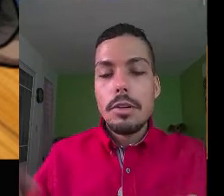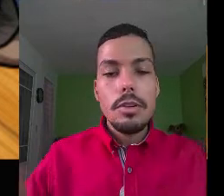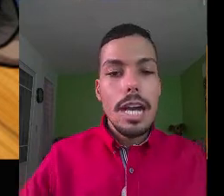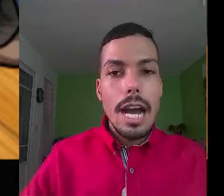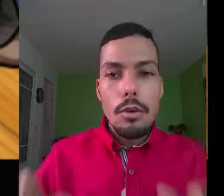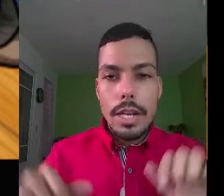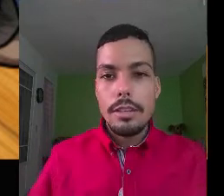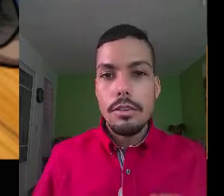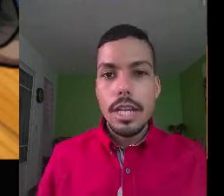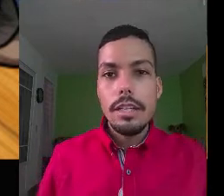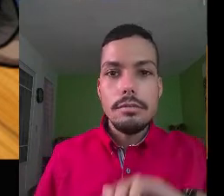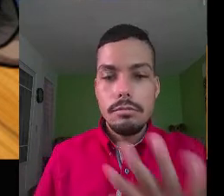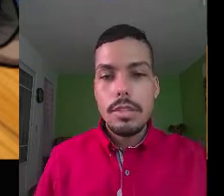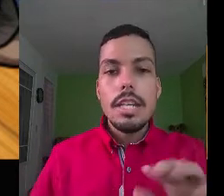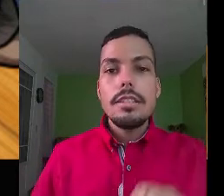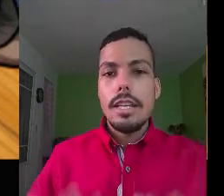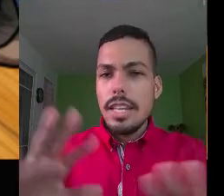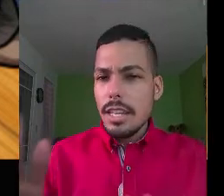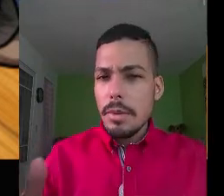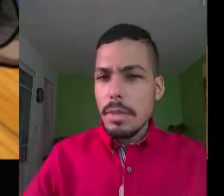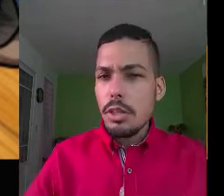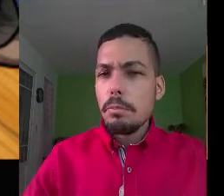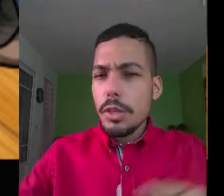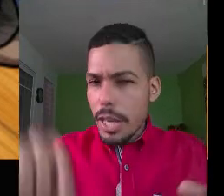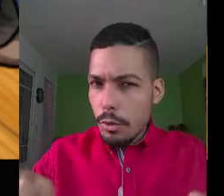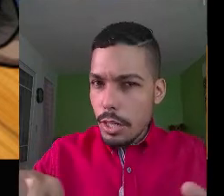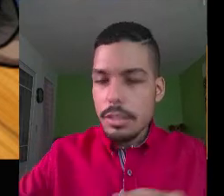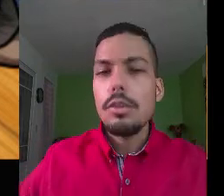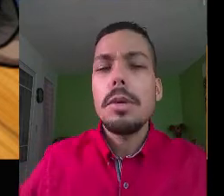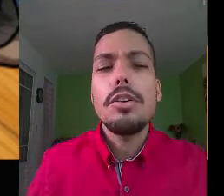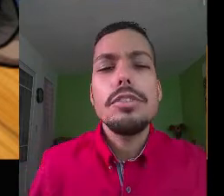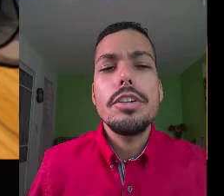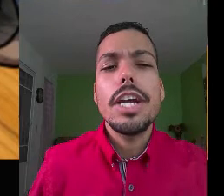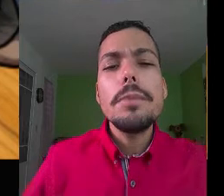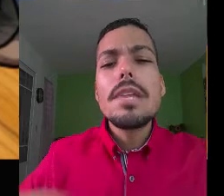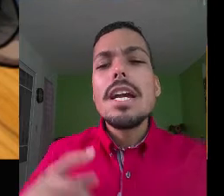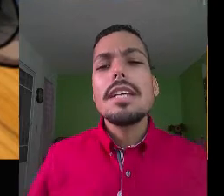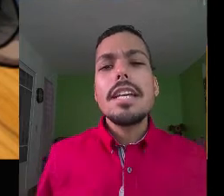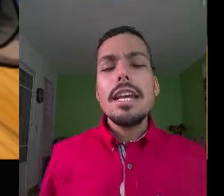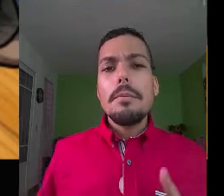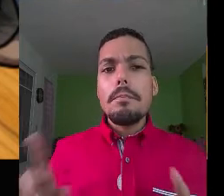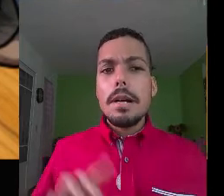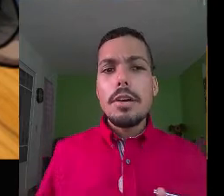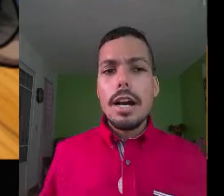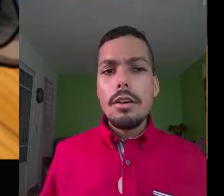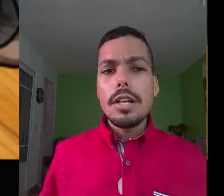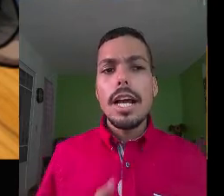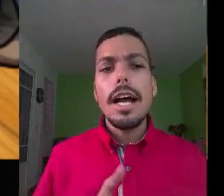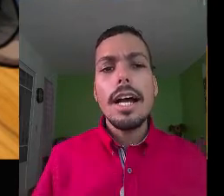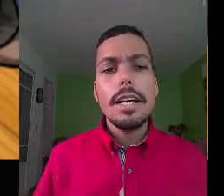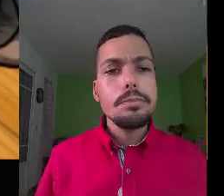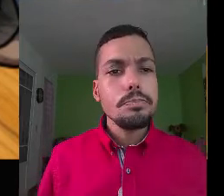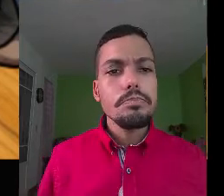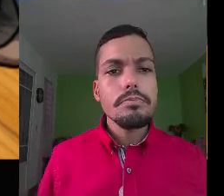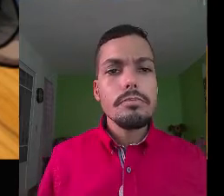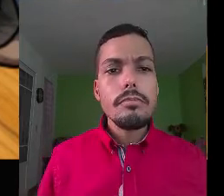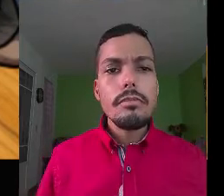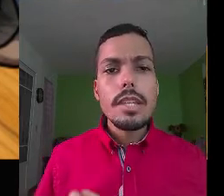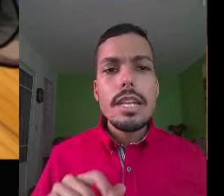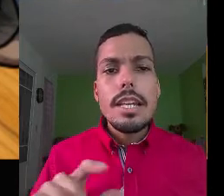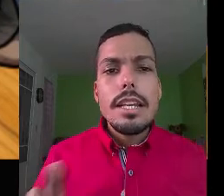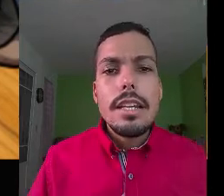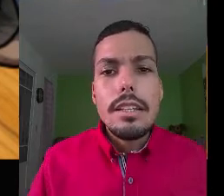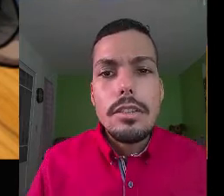ahora mismo, ahora, ¿ok? O sea, dije ya mismito, pero es ahora que lo vamos a conocer, ¿ok? Así que vamos ahora a